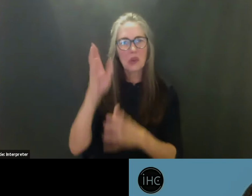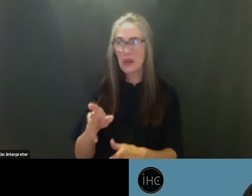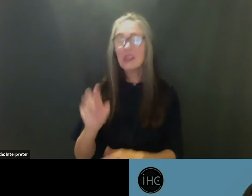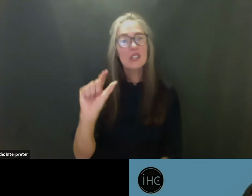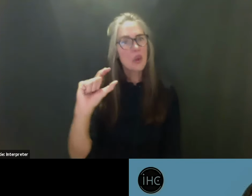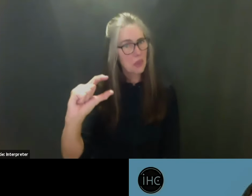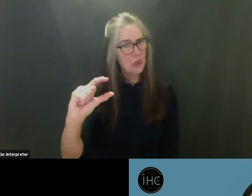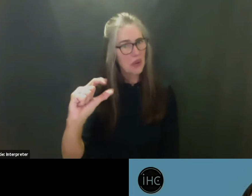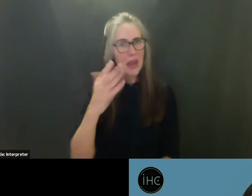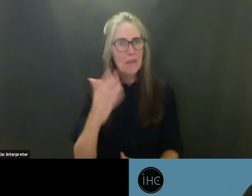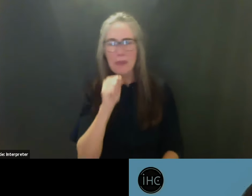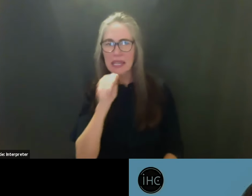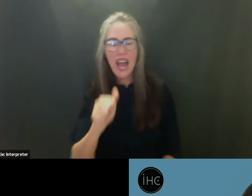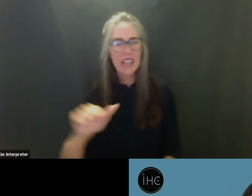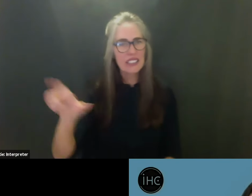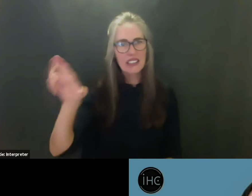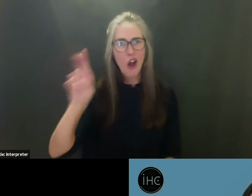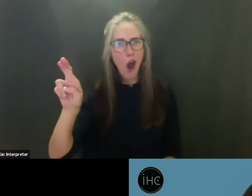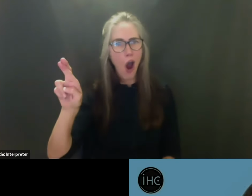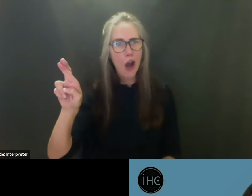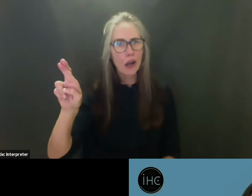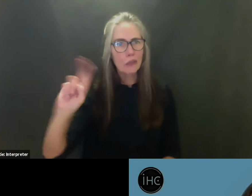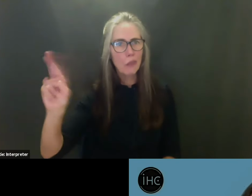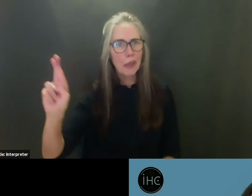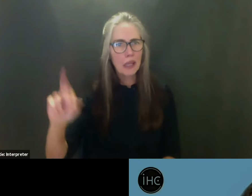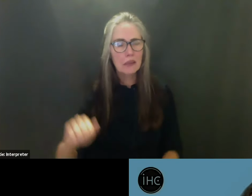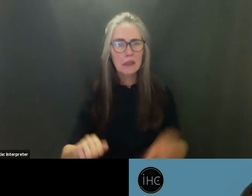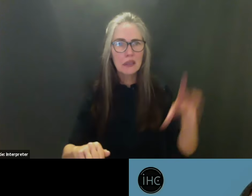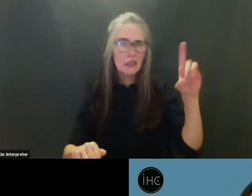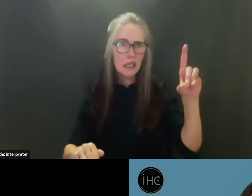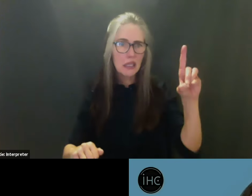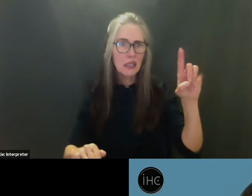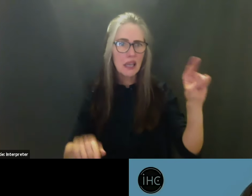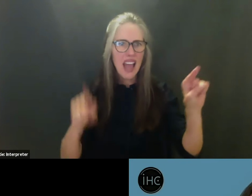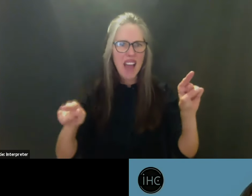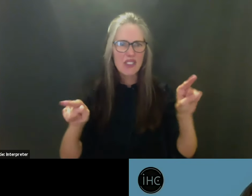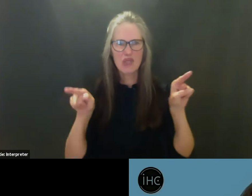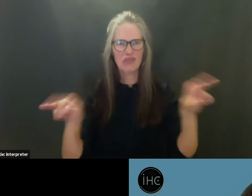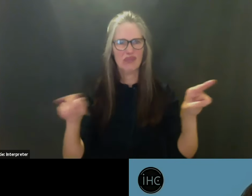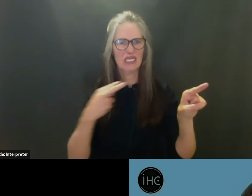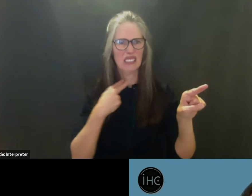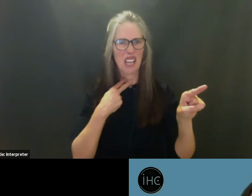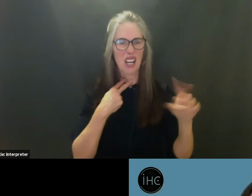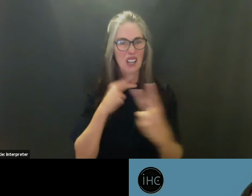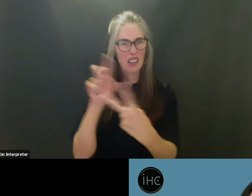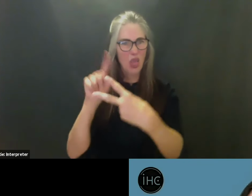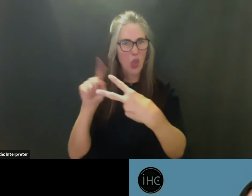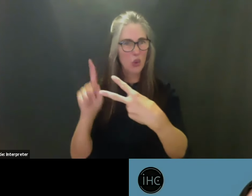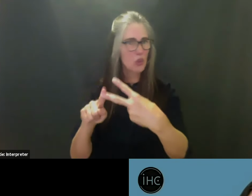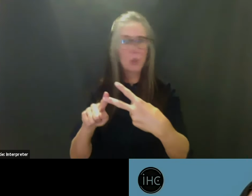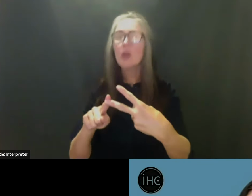R or capital D. I would be the last person to insist that every American should pick one, would actually have to pick one of those two options.